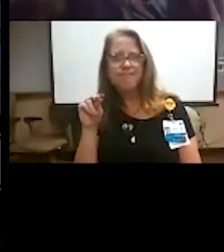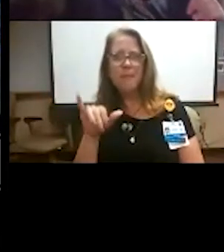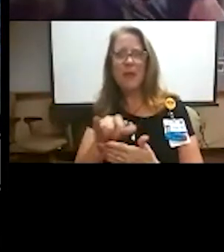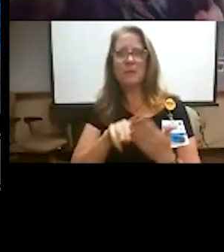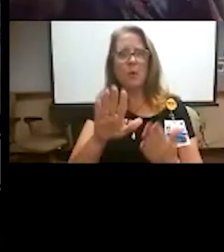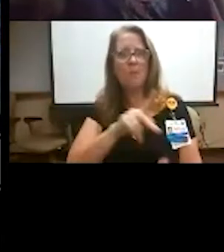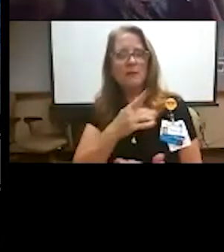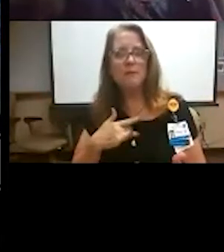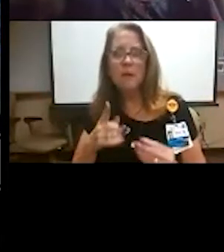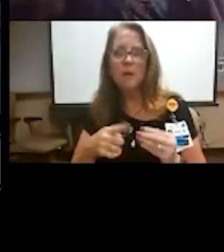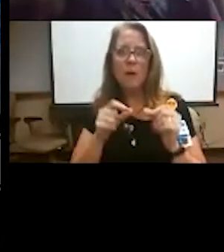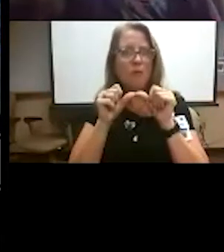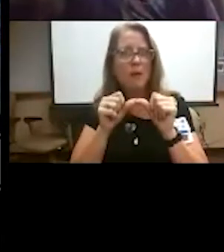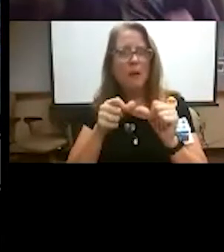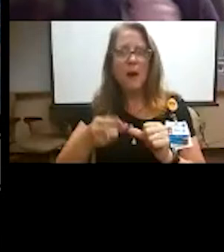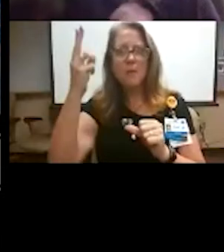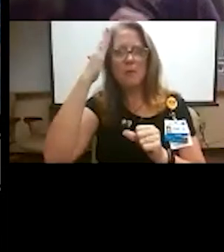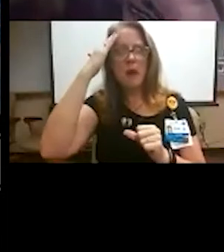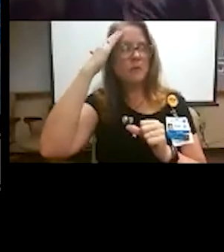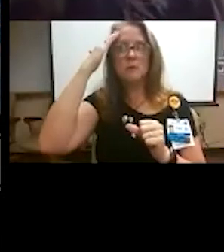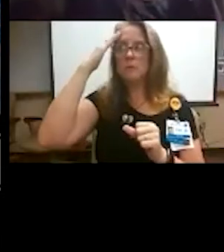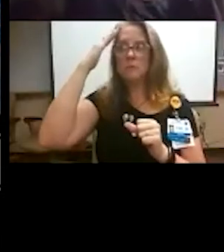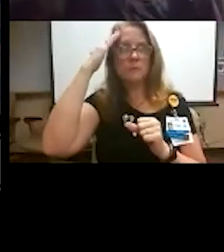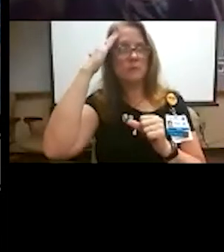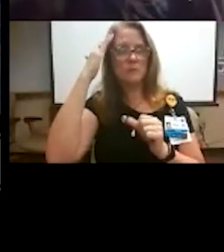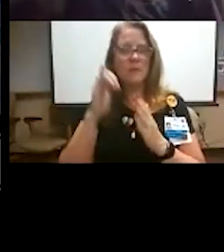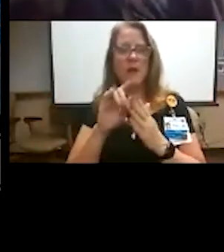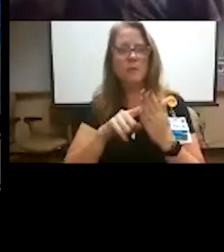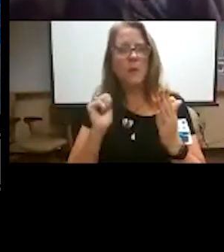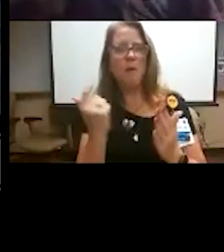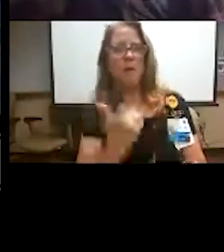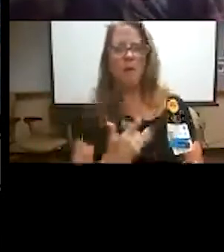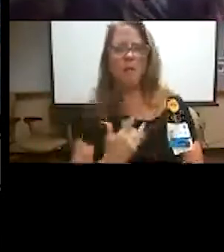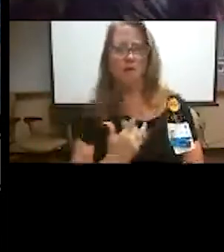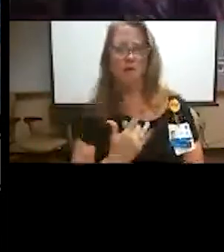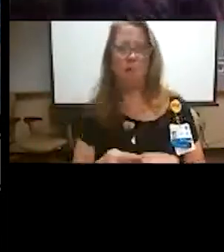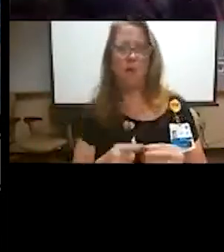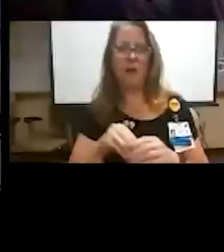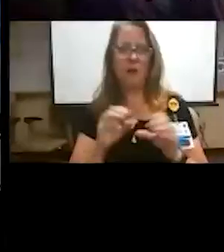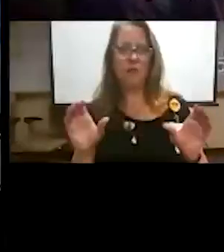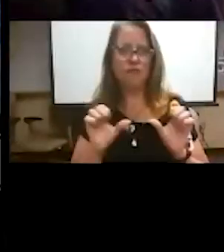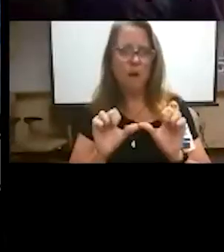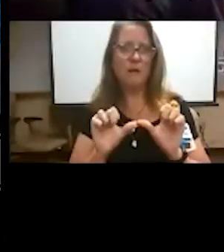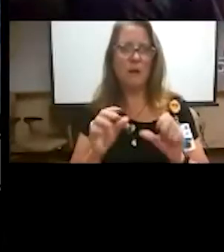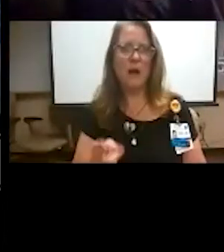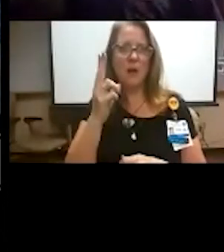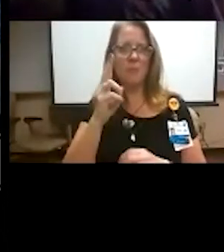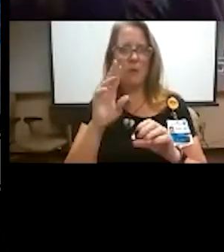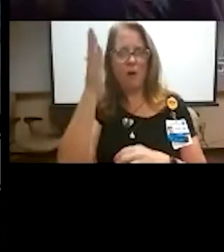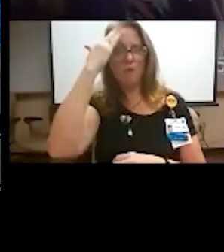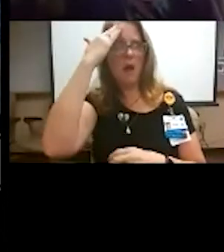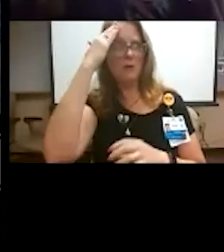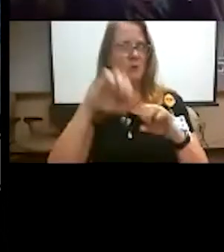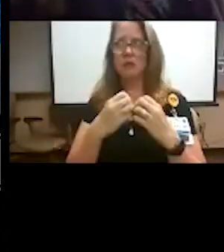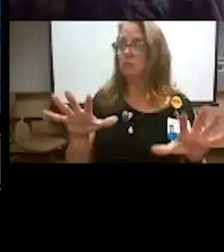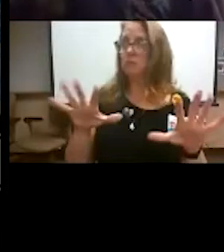feel when they are chronically hyperaroused. That's what all of us feels when we are in a chronically hyperaroused organization. We